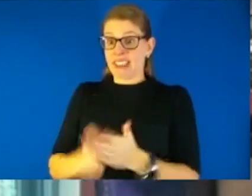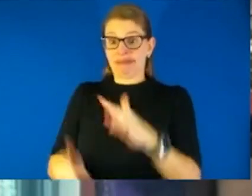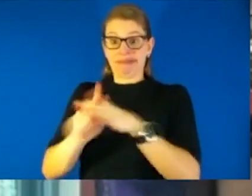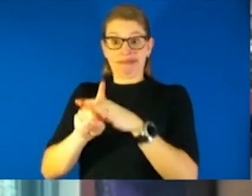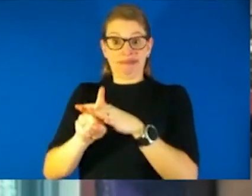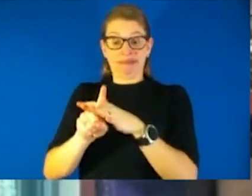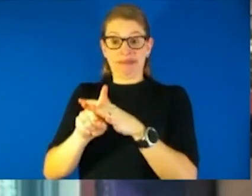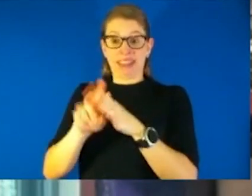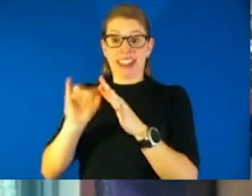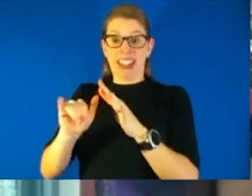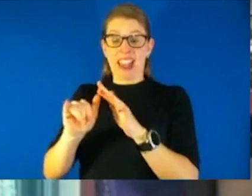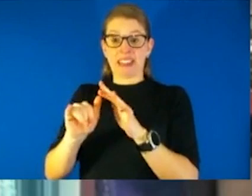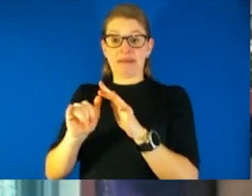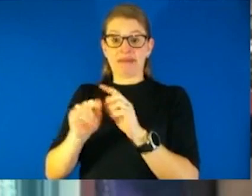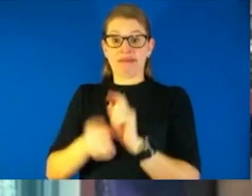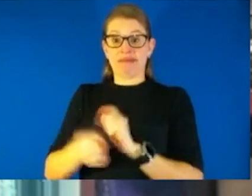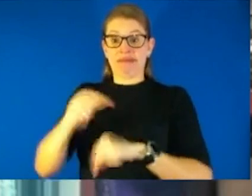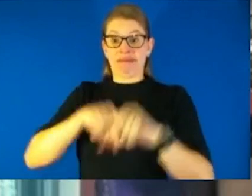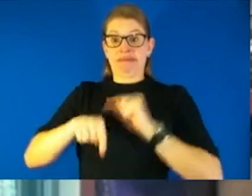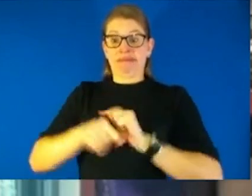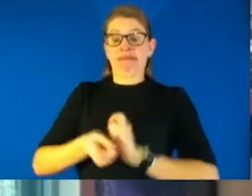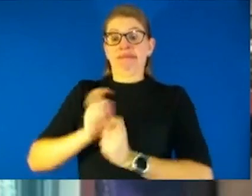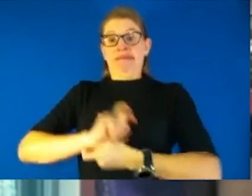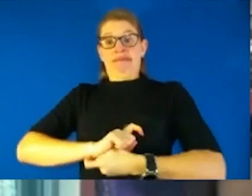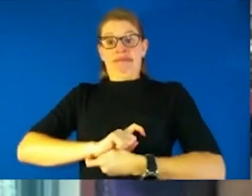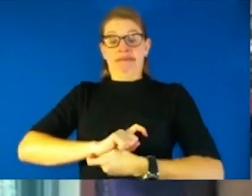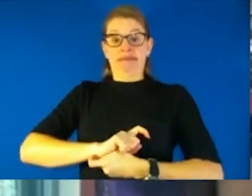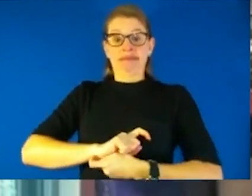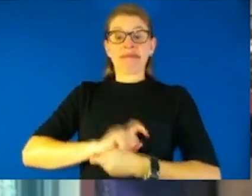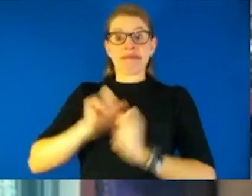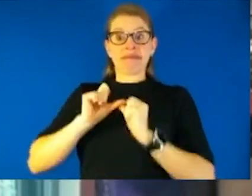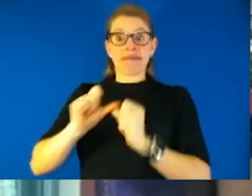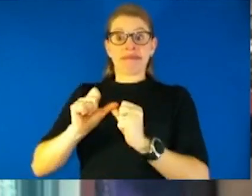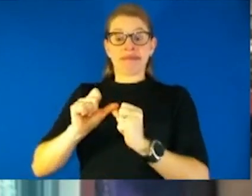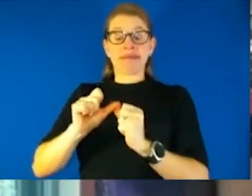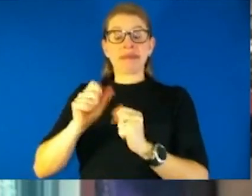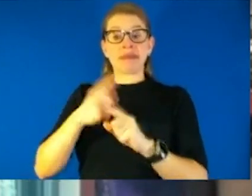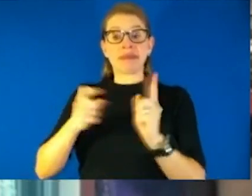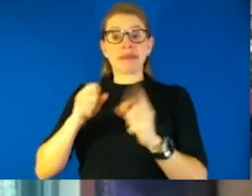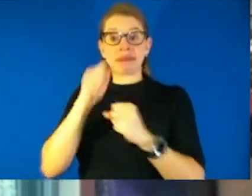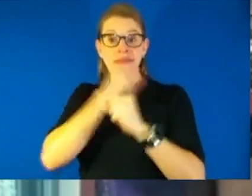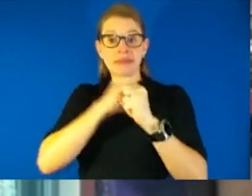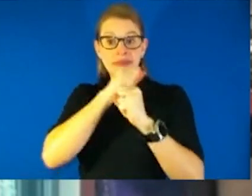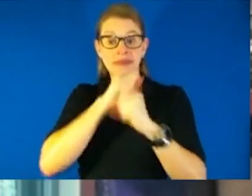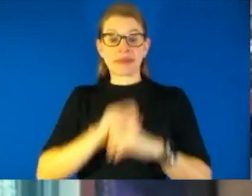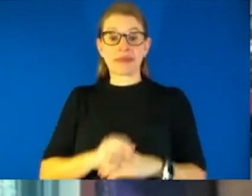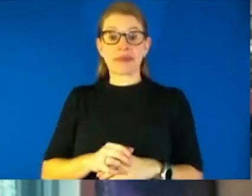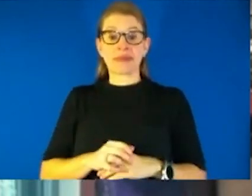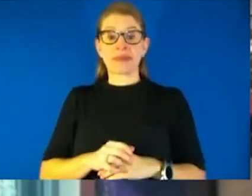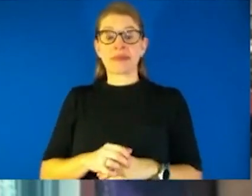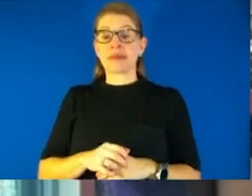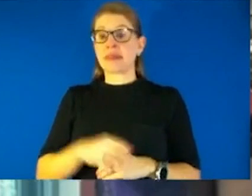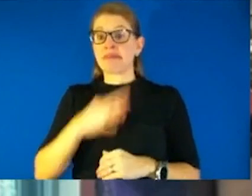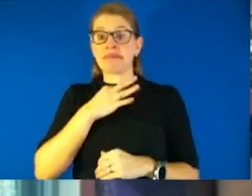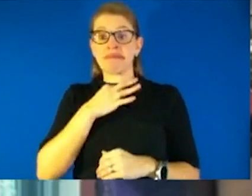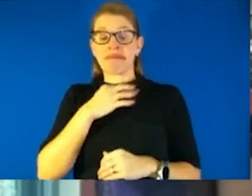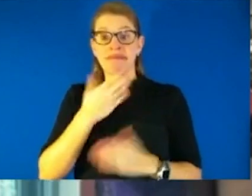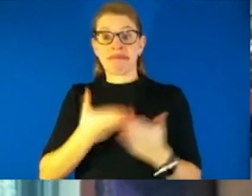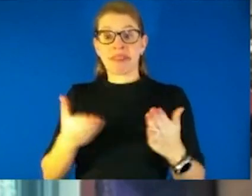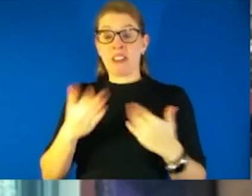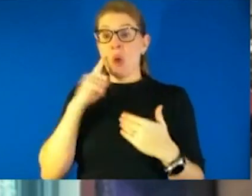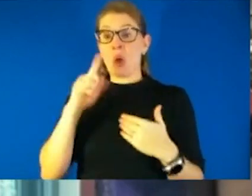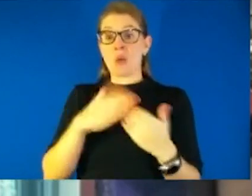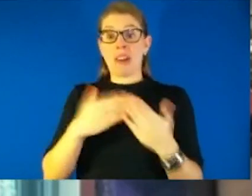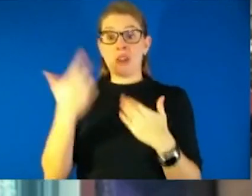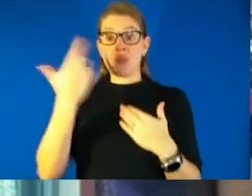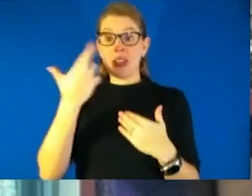sort of reversion to virulence in mosquitoes. In fact, one of the curious things is that for whatever reason, these viruses